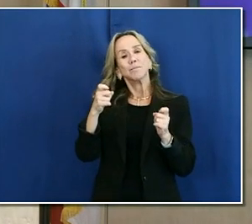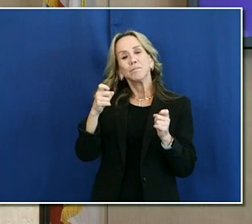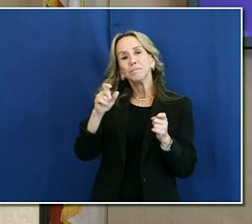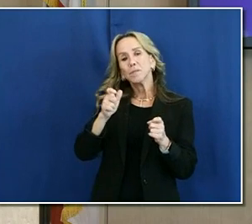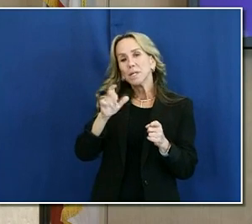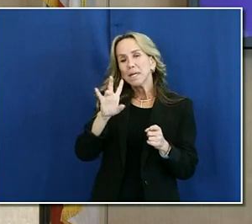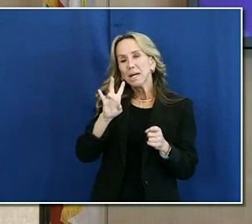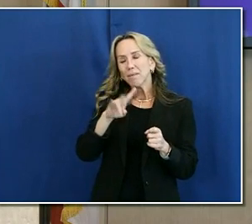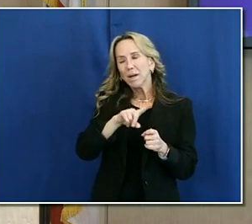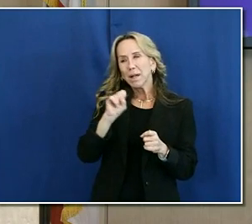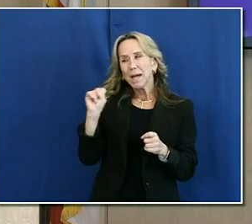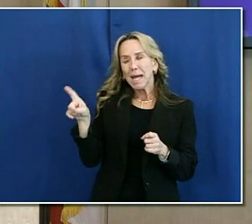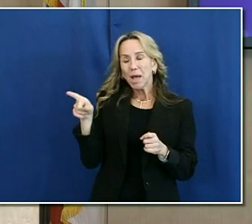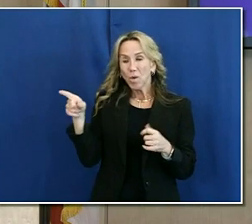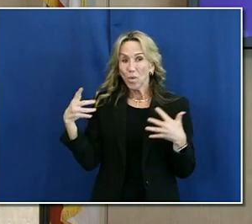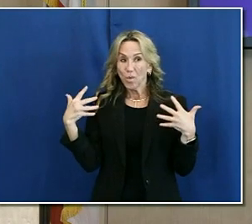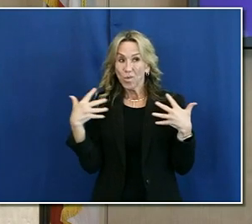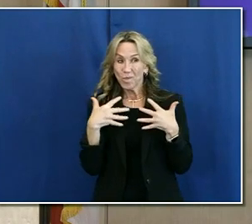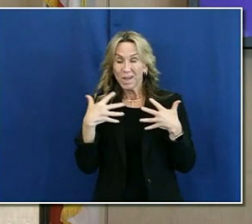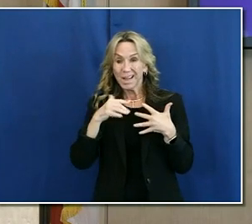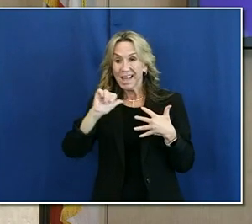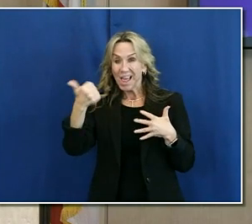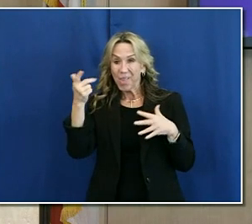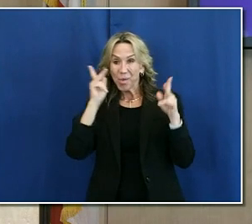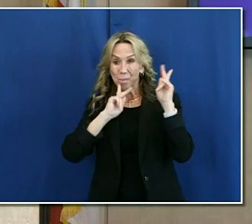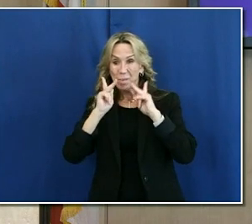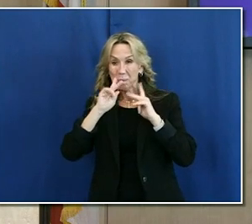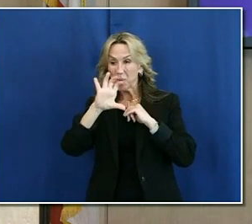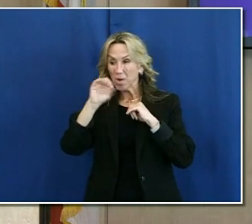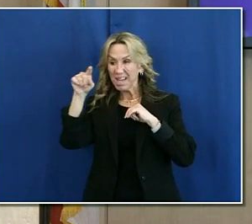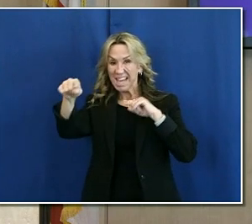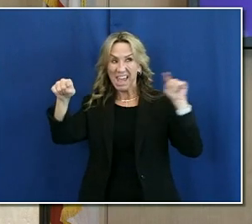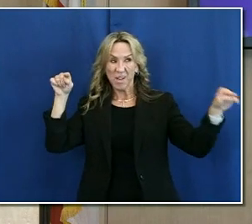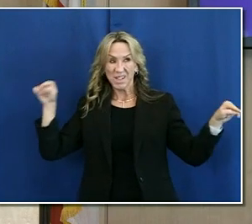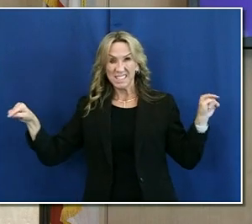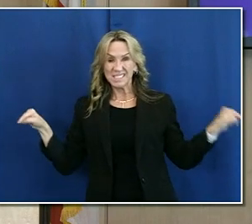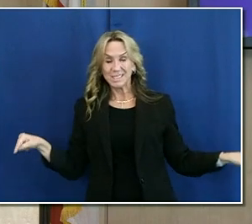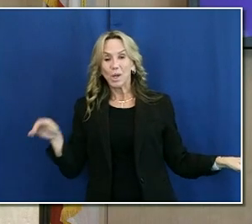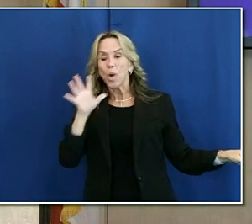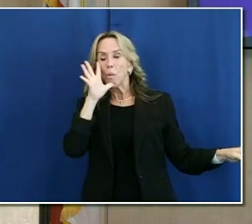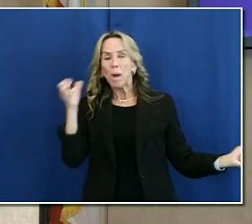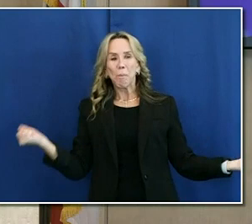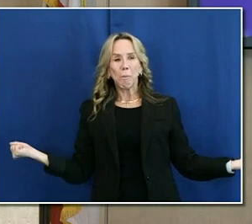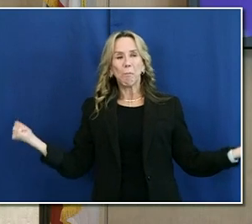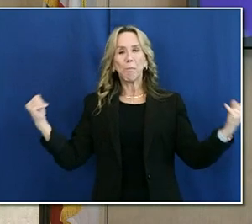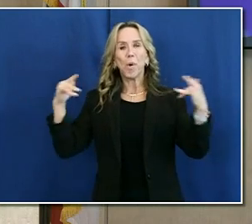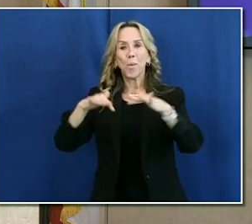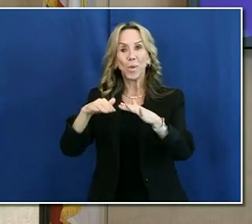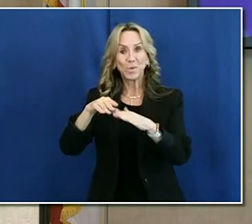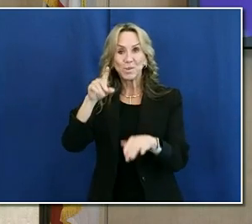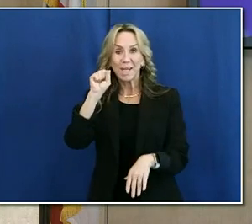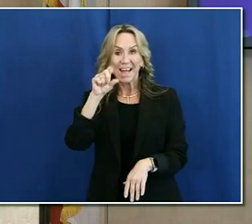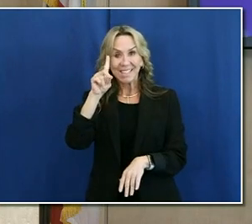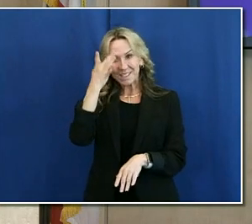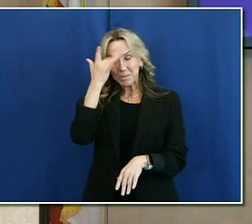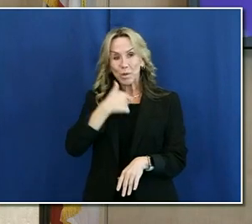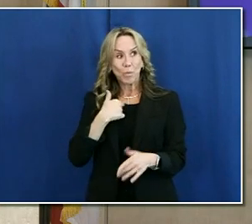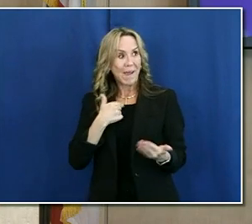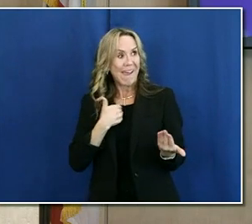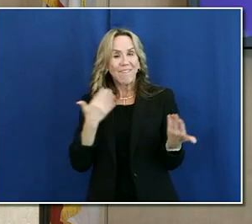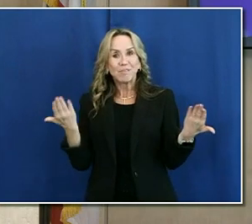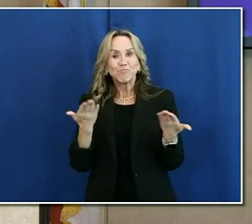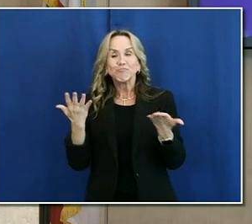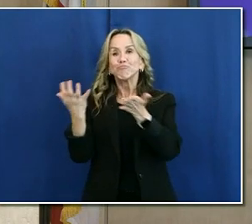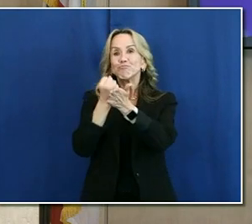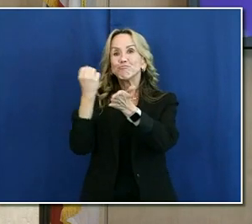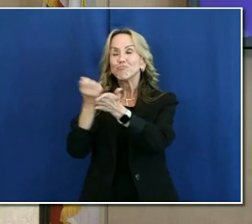that residents from other counties will flock to San Diego County to take advantage of new indoor operations? Do you think that'll